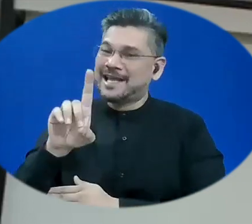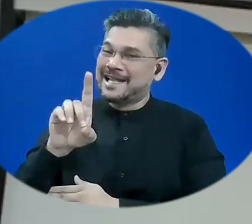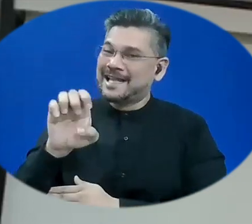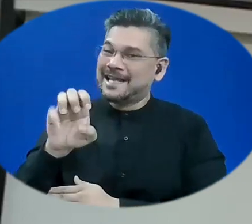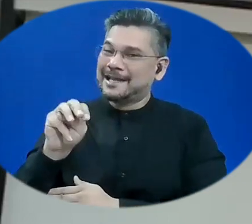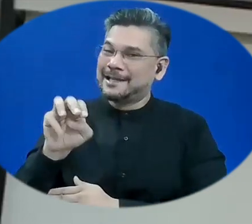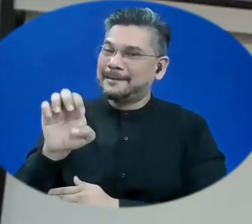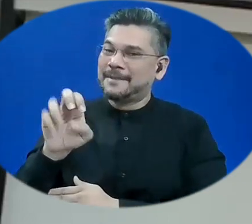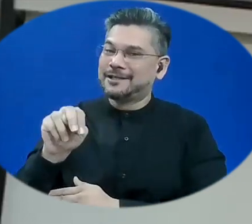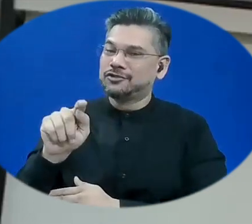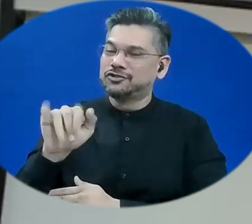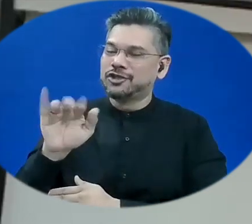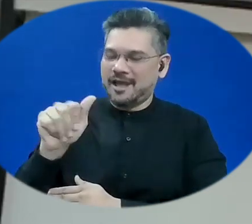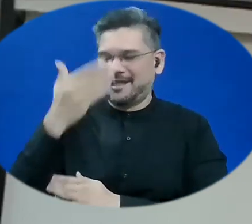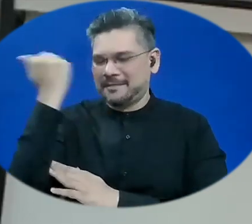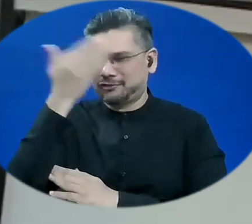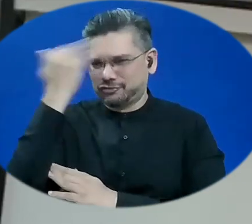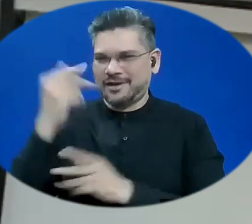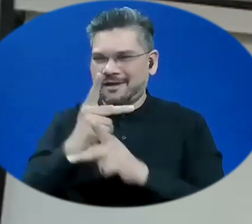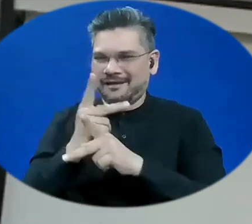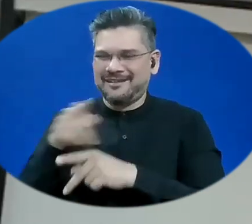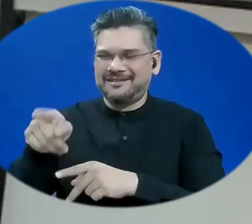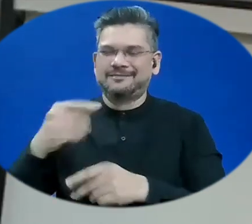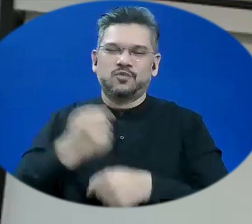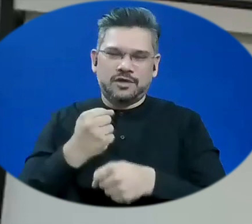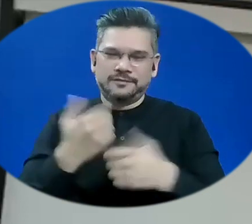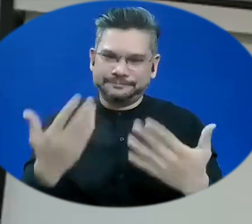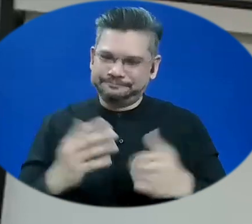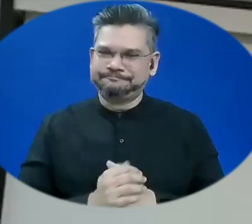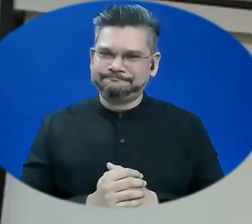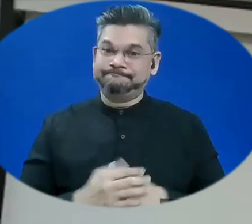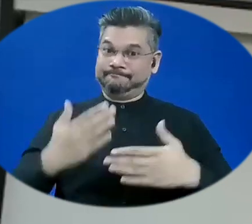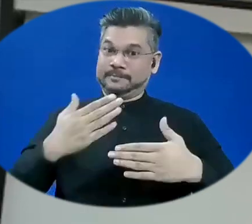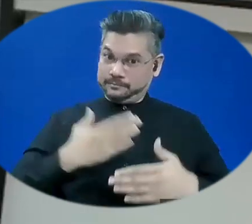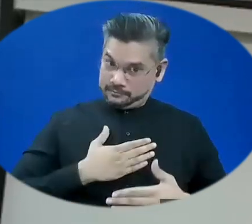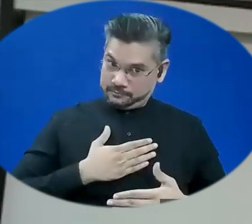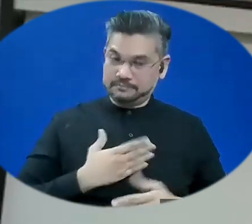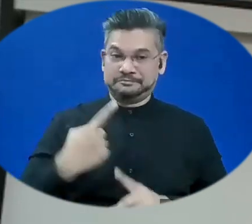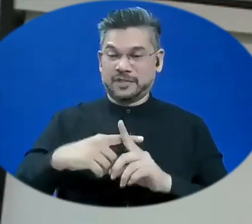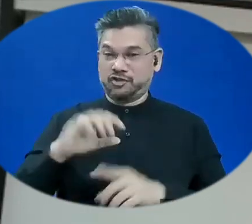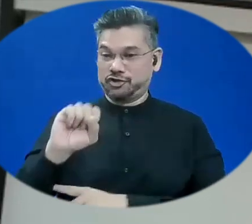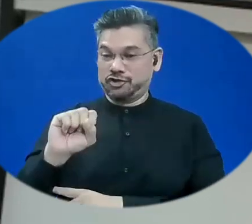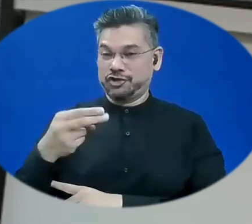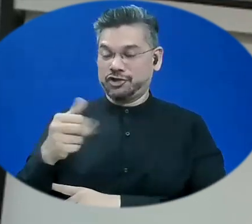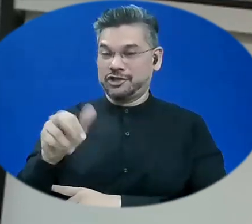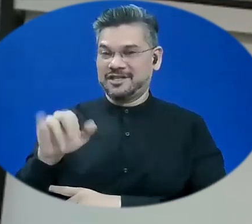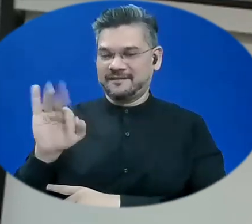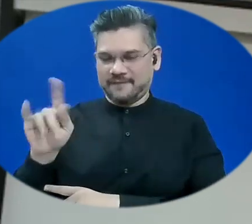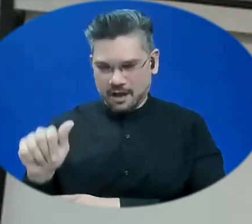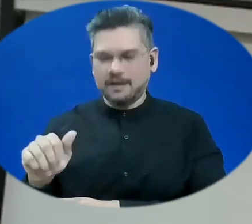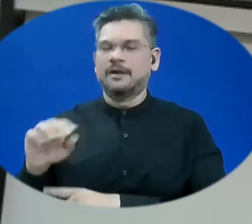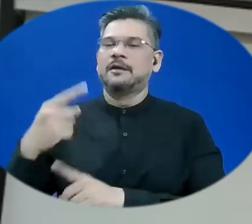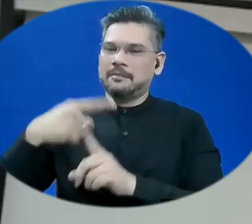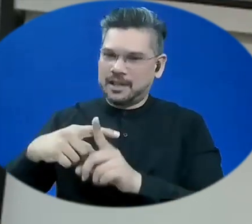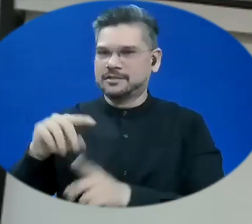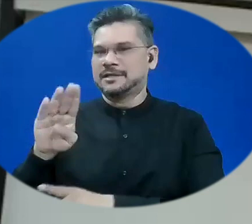by Teepa Snow. On behalf of myself and Sharifa Tahir and Dr. Nolan, I want to welcome